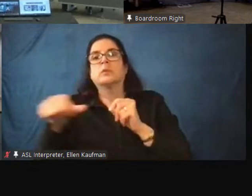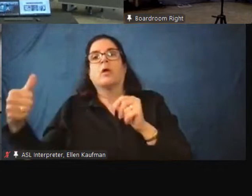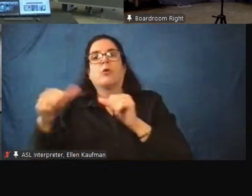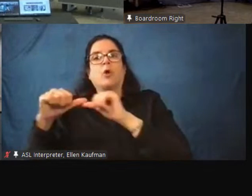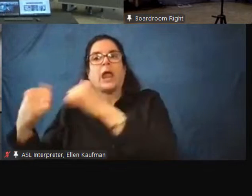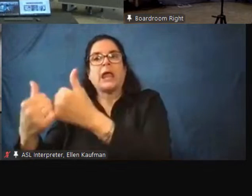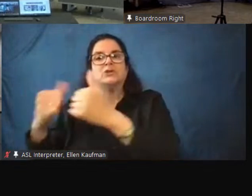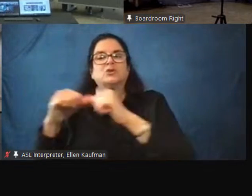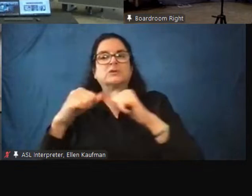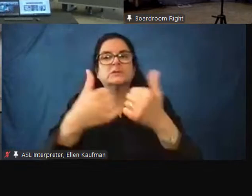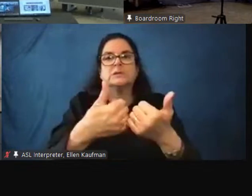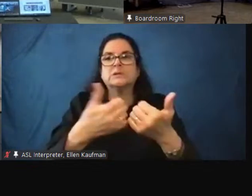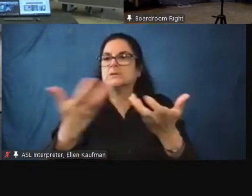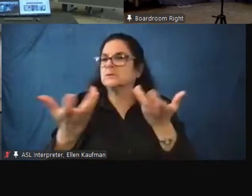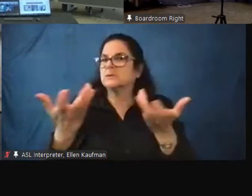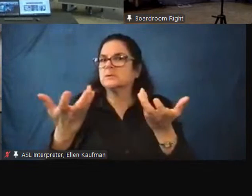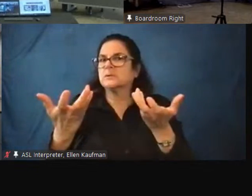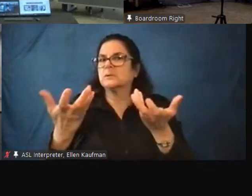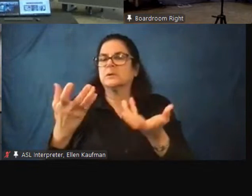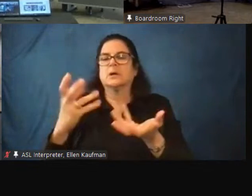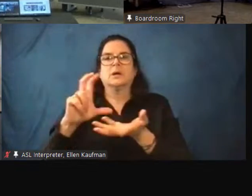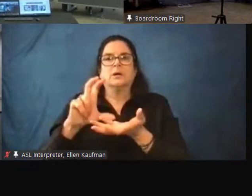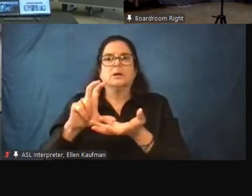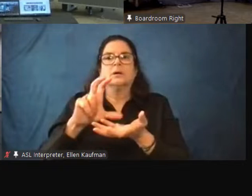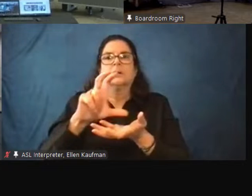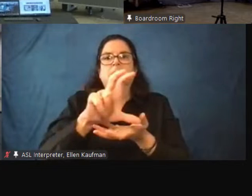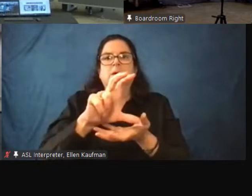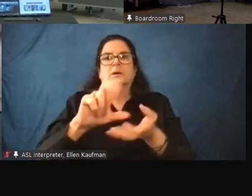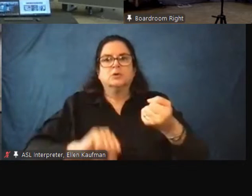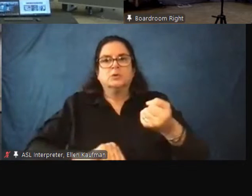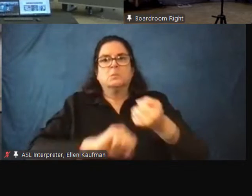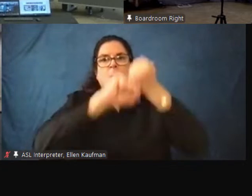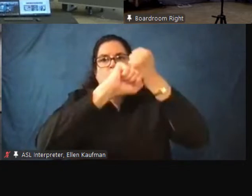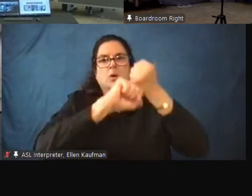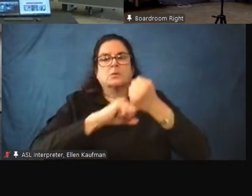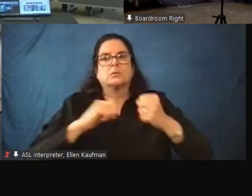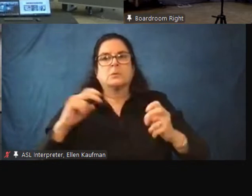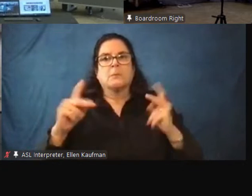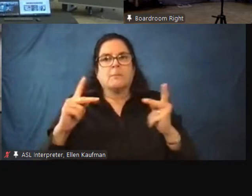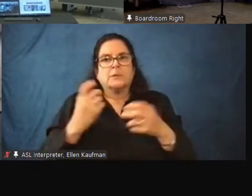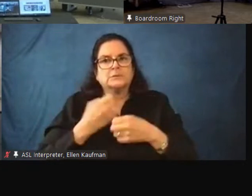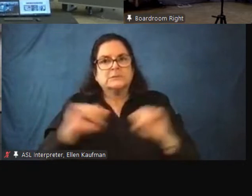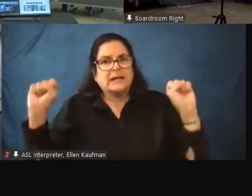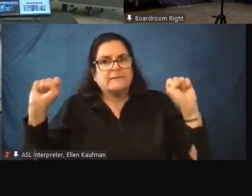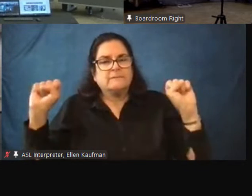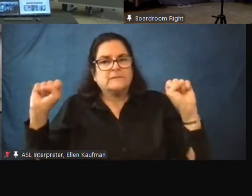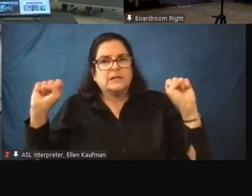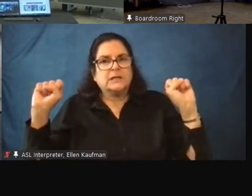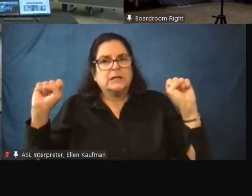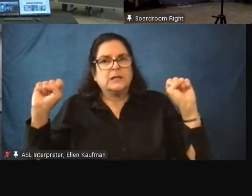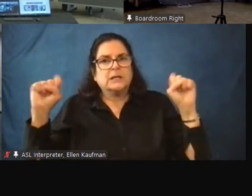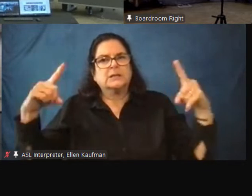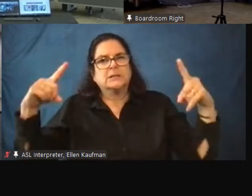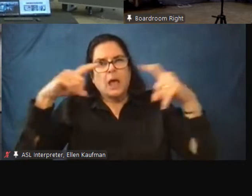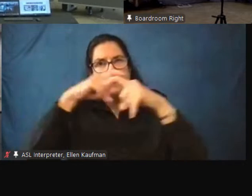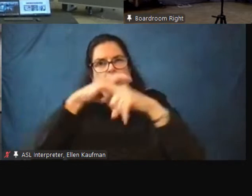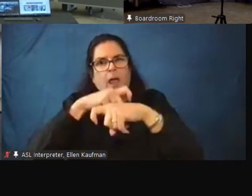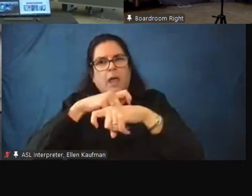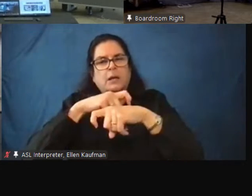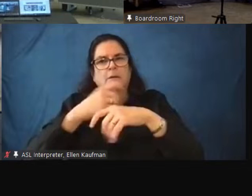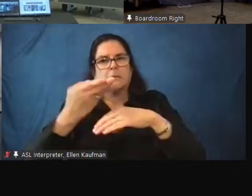we invest in public safety? It's just not one way, because it's a very complicated issue. We have to make sure we